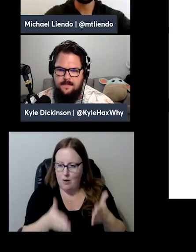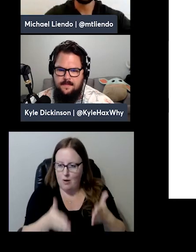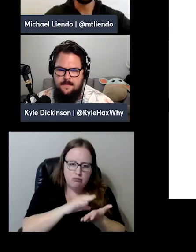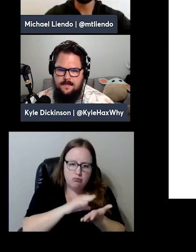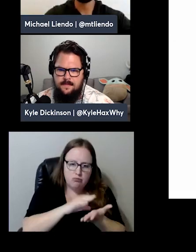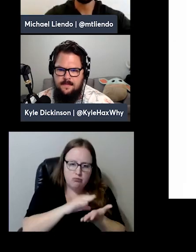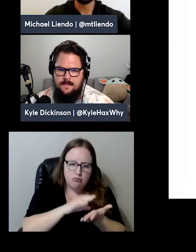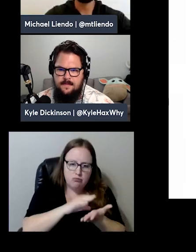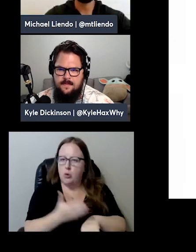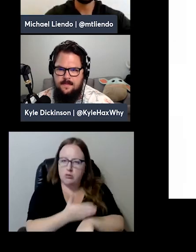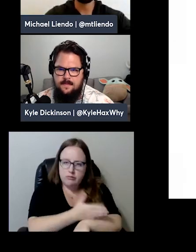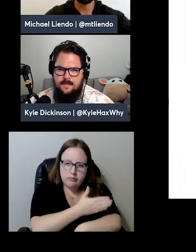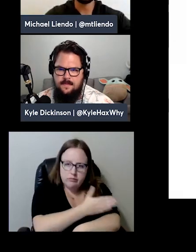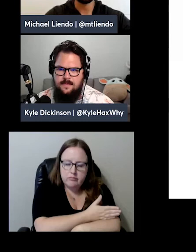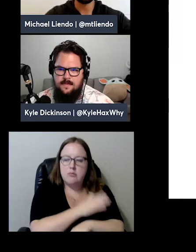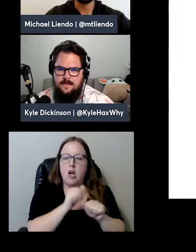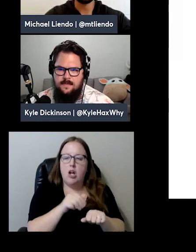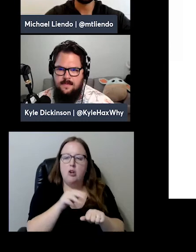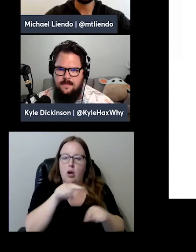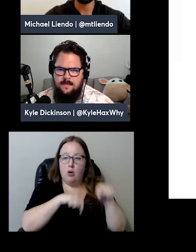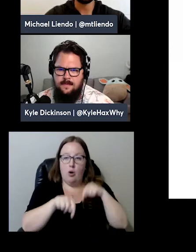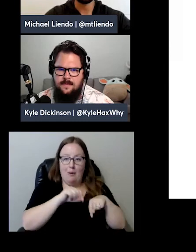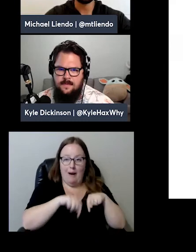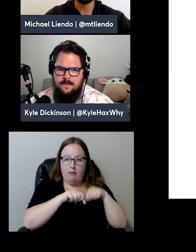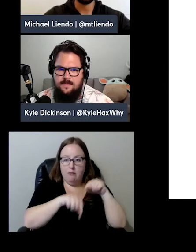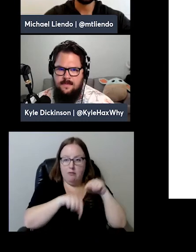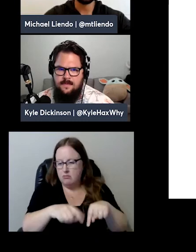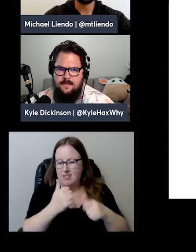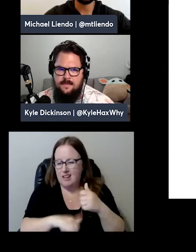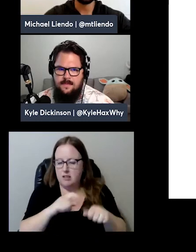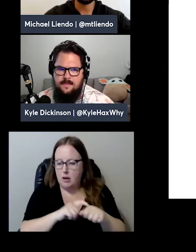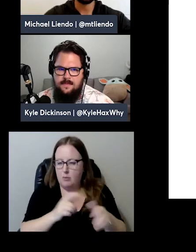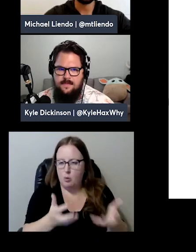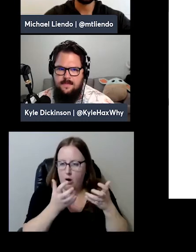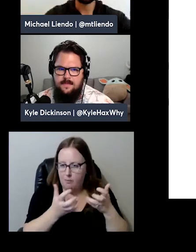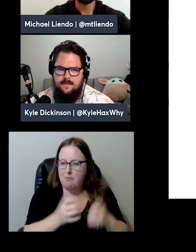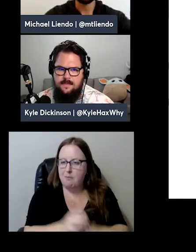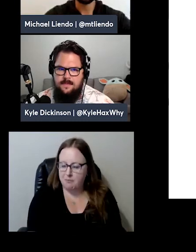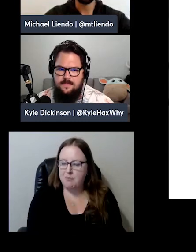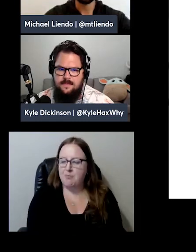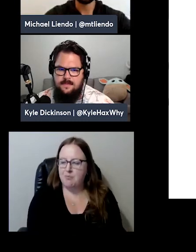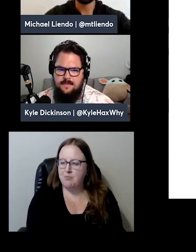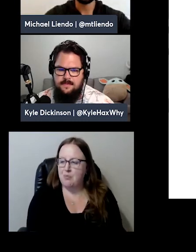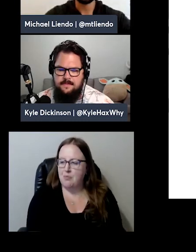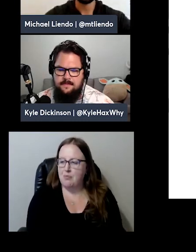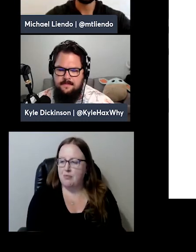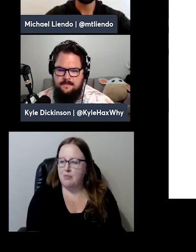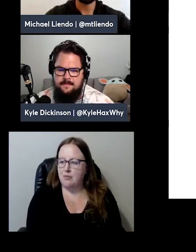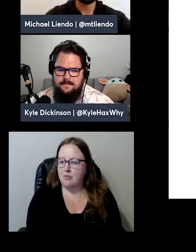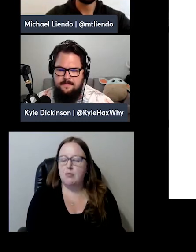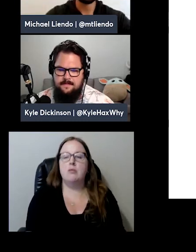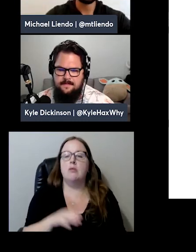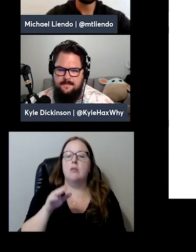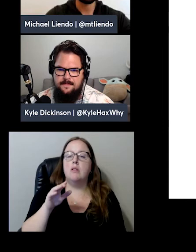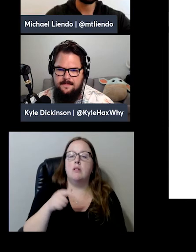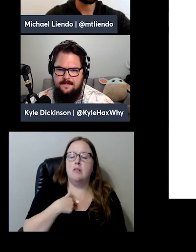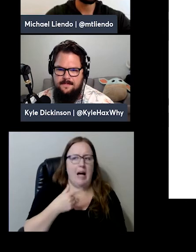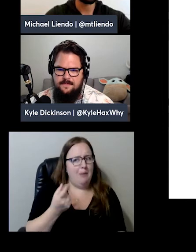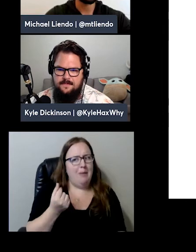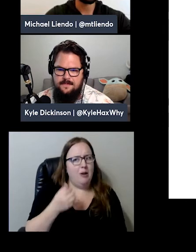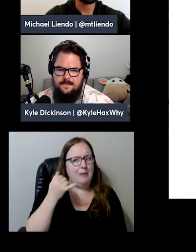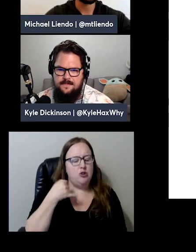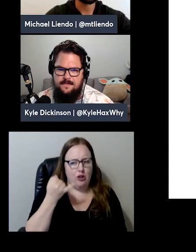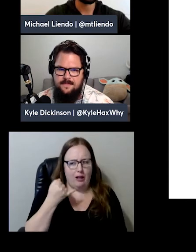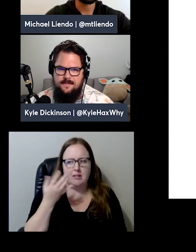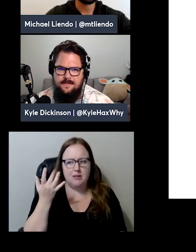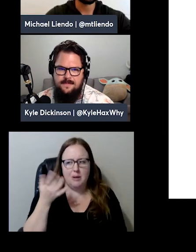jump back and come back whenever you want. Well, I mean, I'm actually a little bit jealous because this is